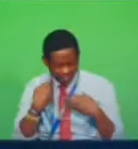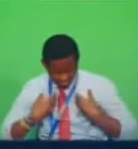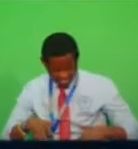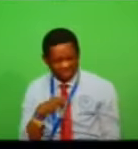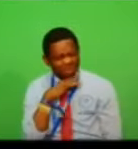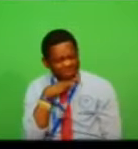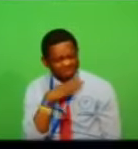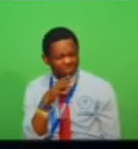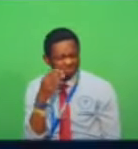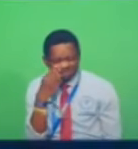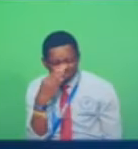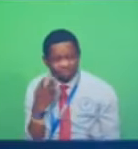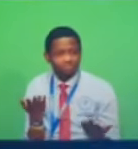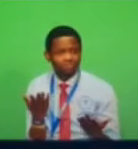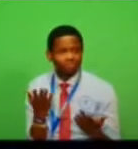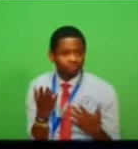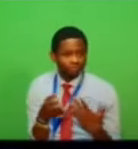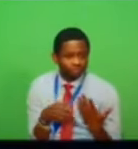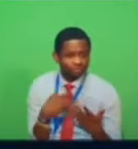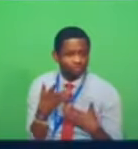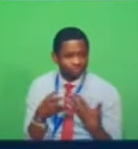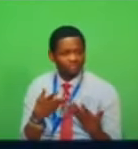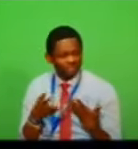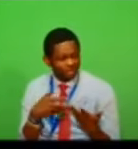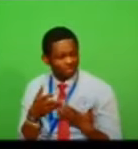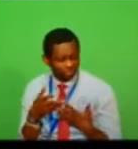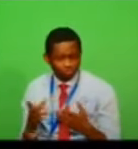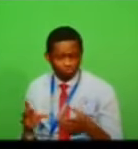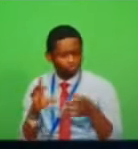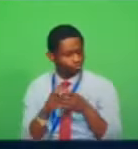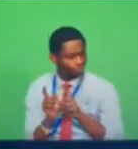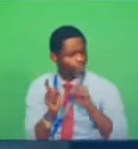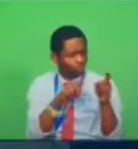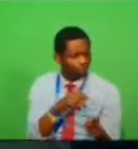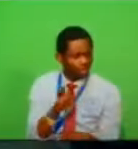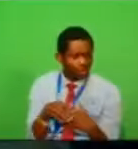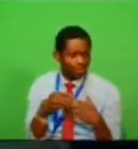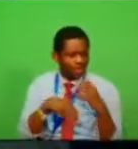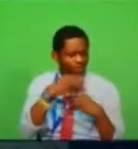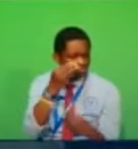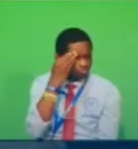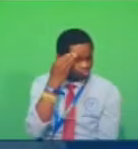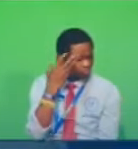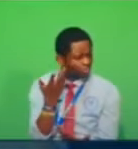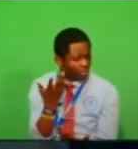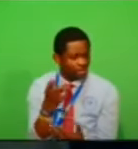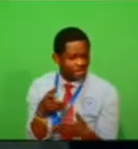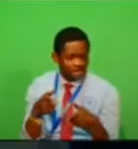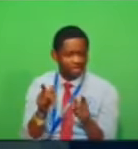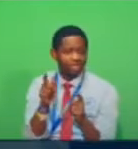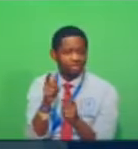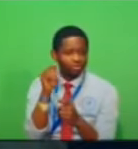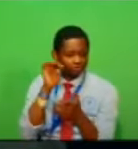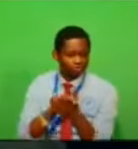and all that. But when you put them in and you're out there, they can figure out what you are doing. And you must let the woman trust you. Once your